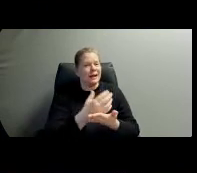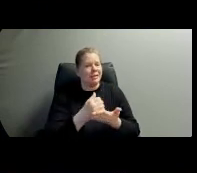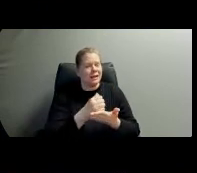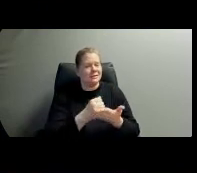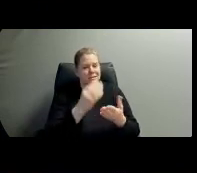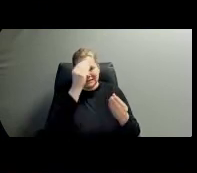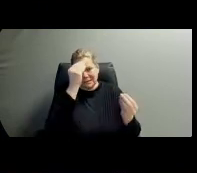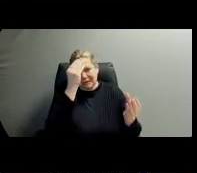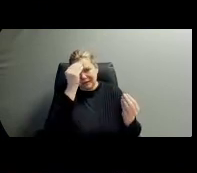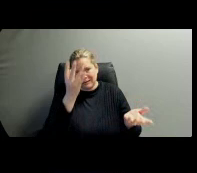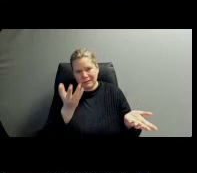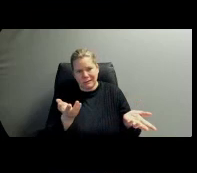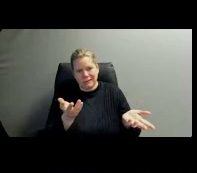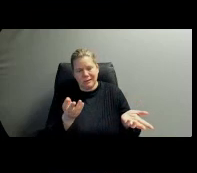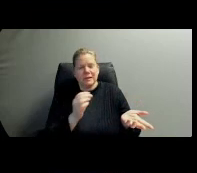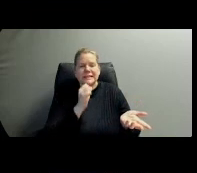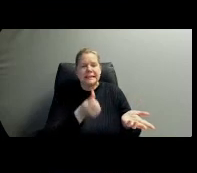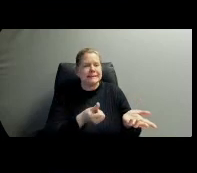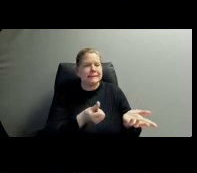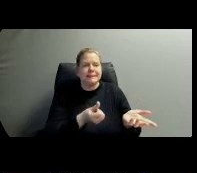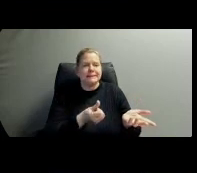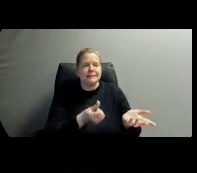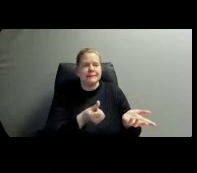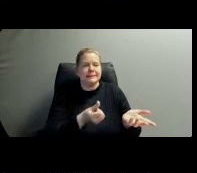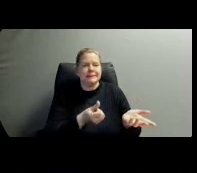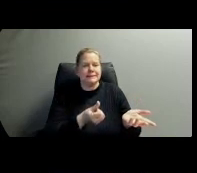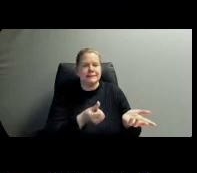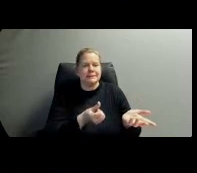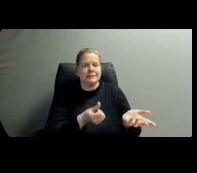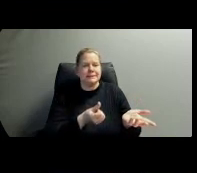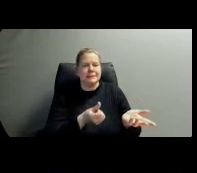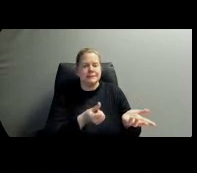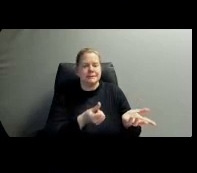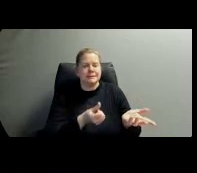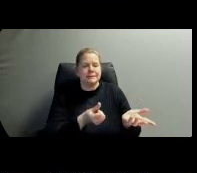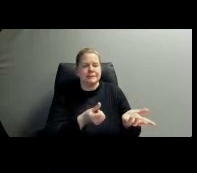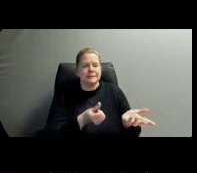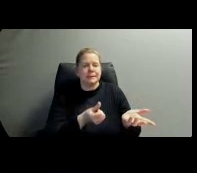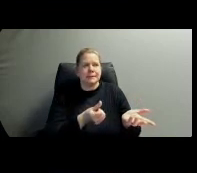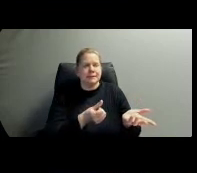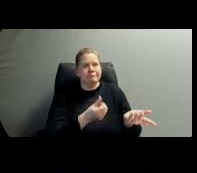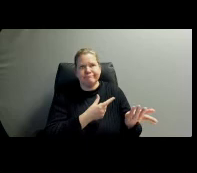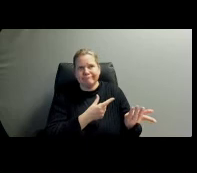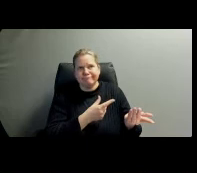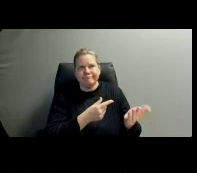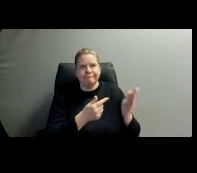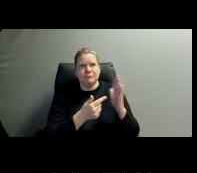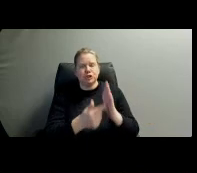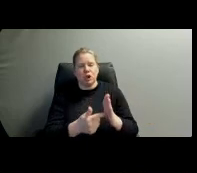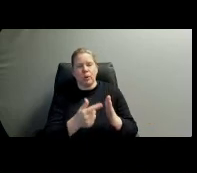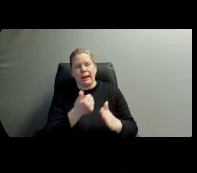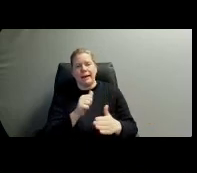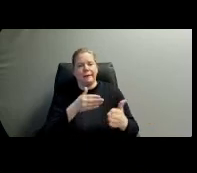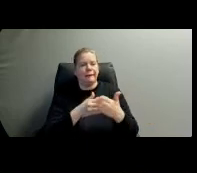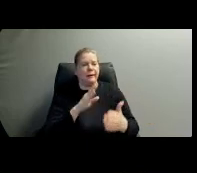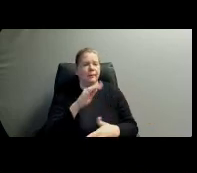data that does not contribute to any kind of existing biases. So like any kind of information regarding